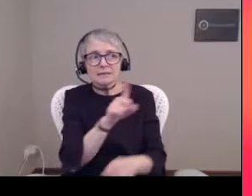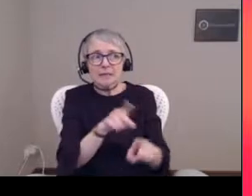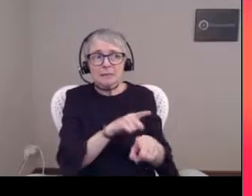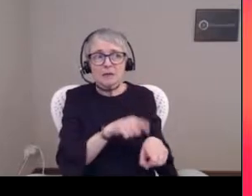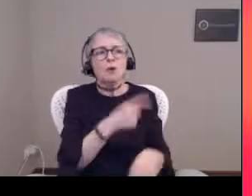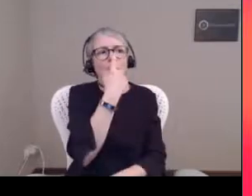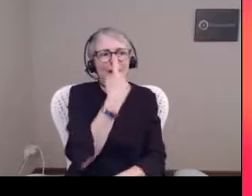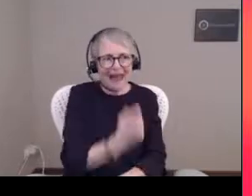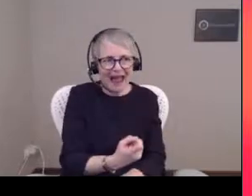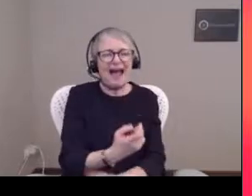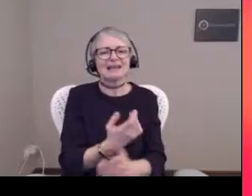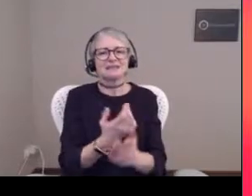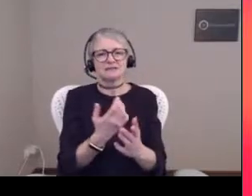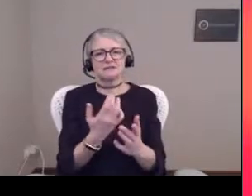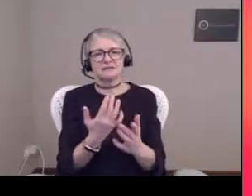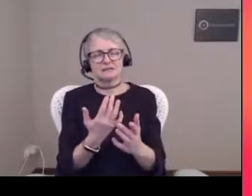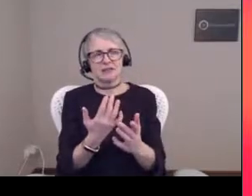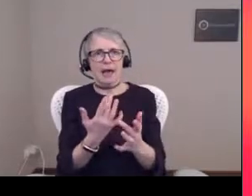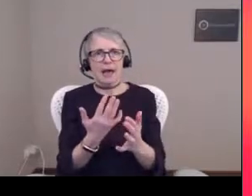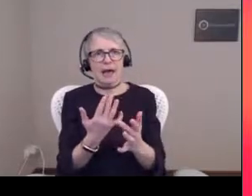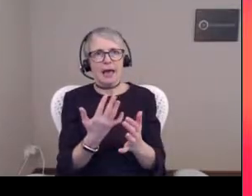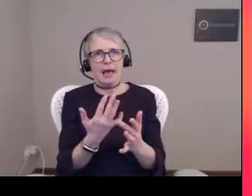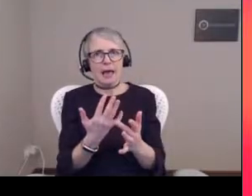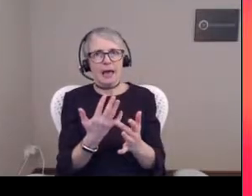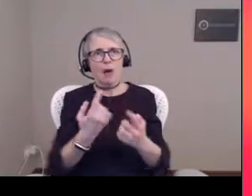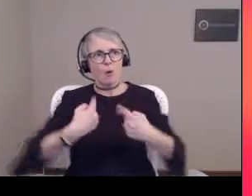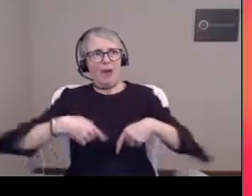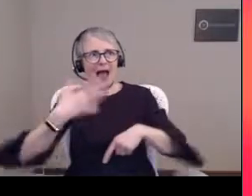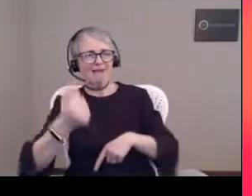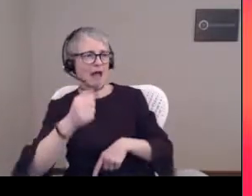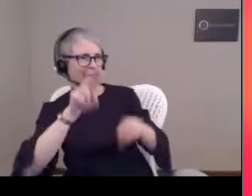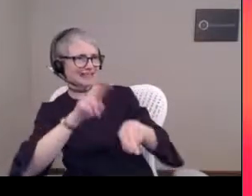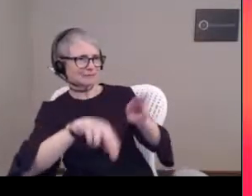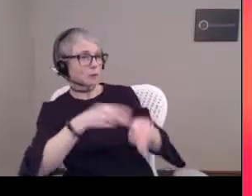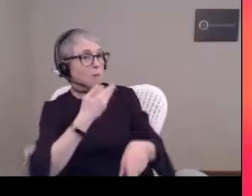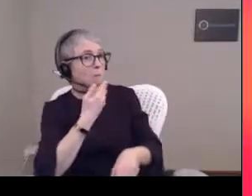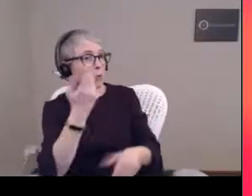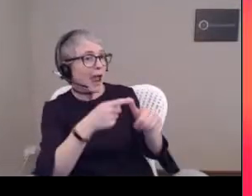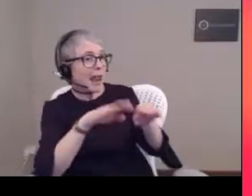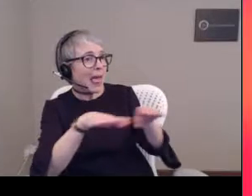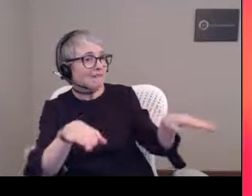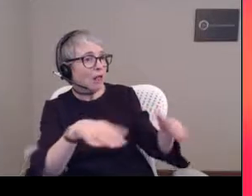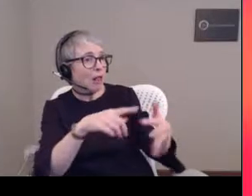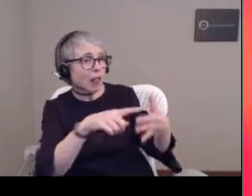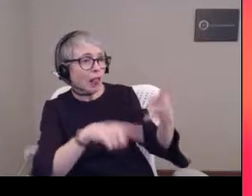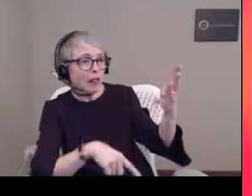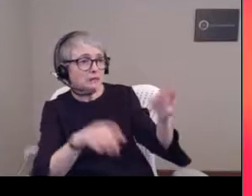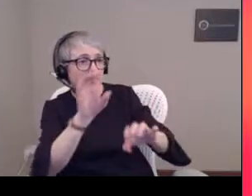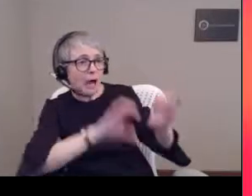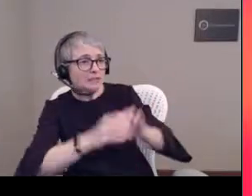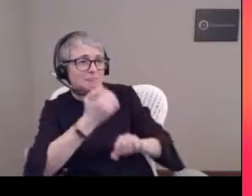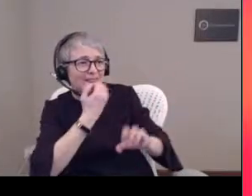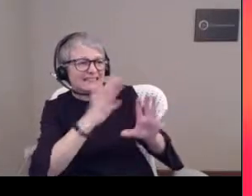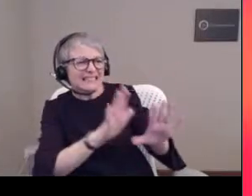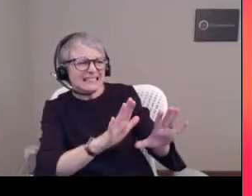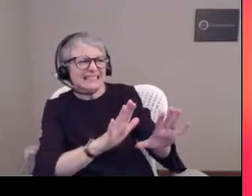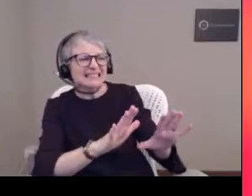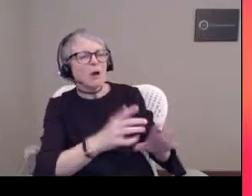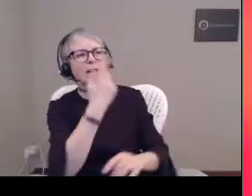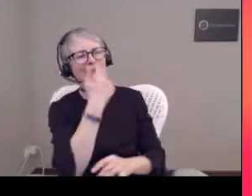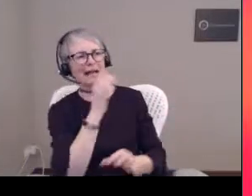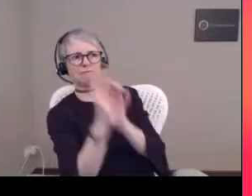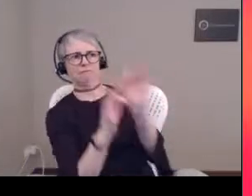doing a type of assessment that someone could do if they don't have an A-level in those subjects, to see if you are compatible with